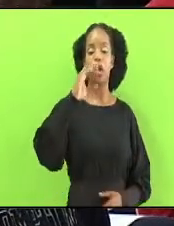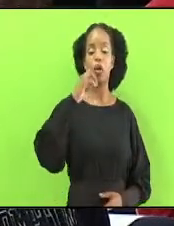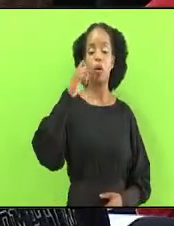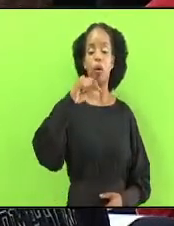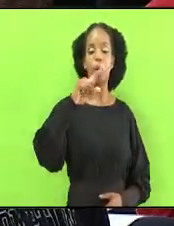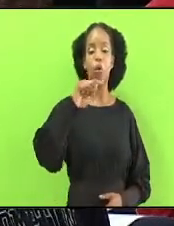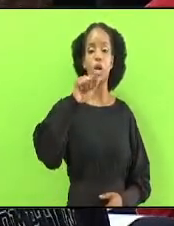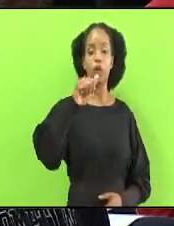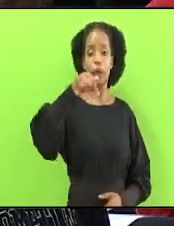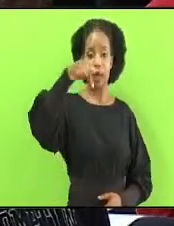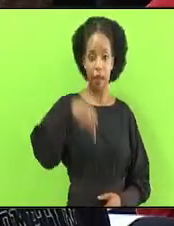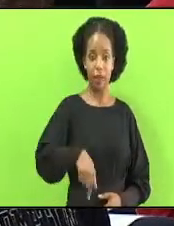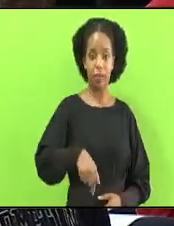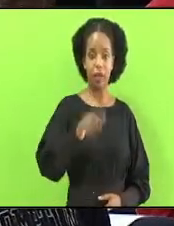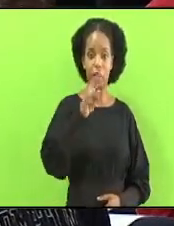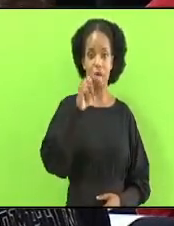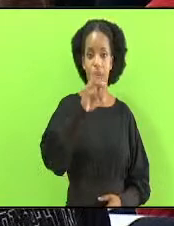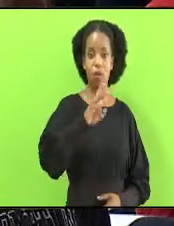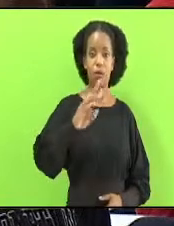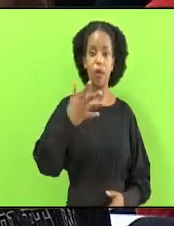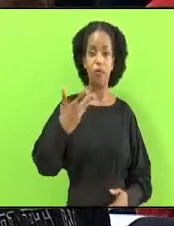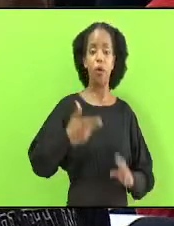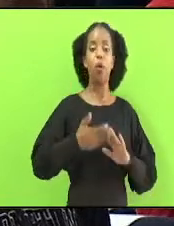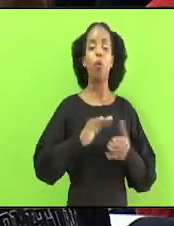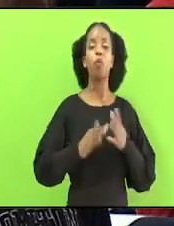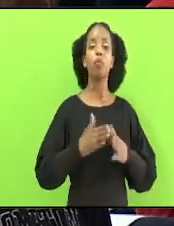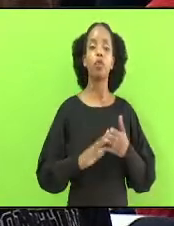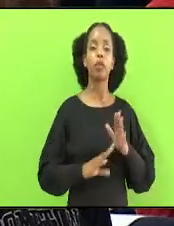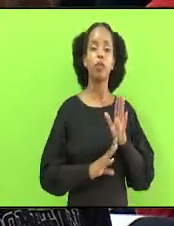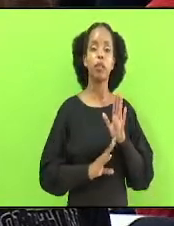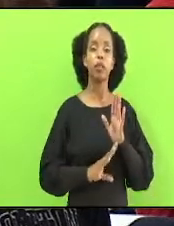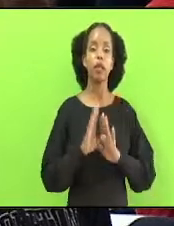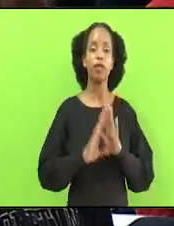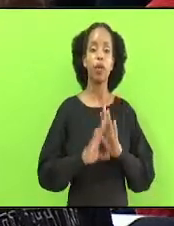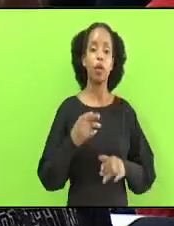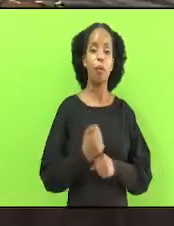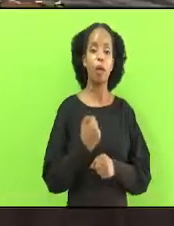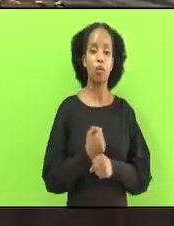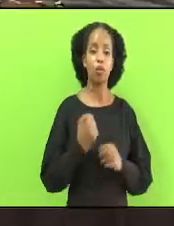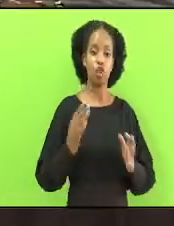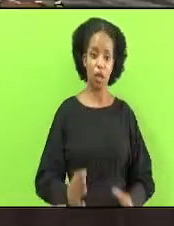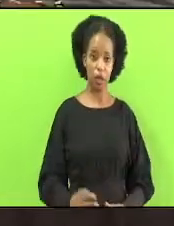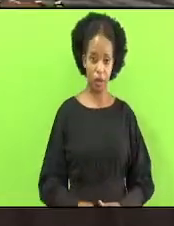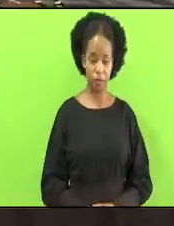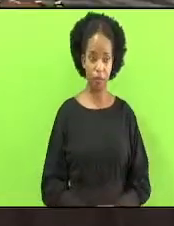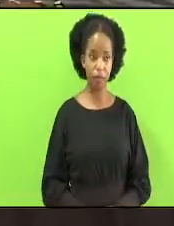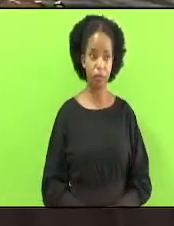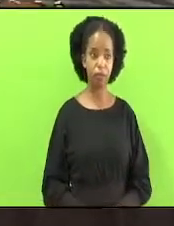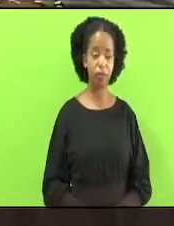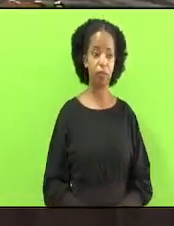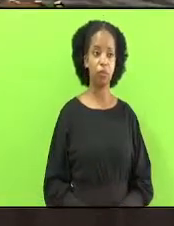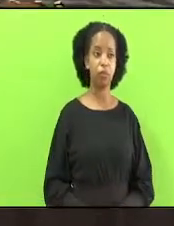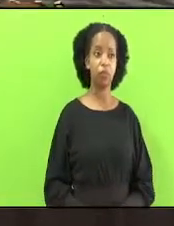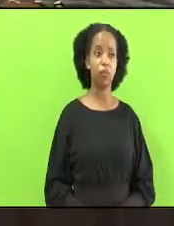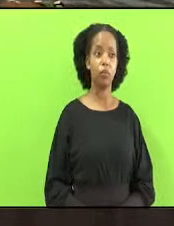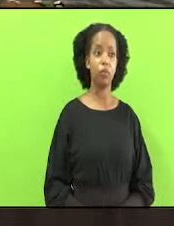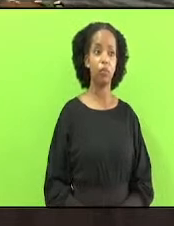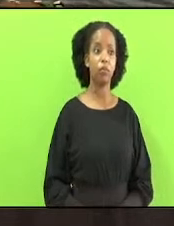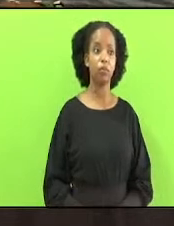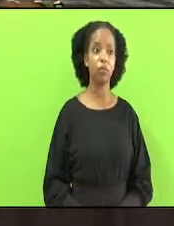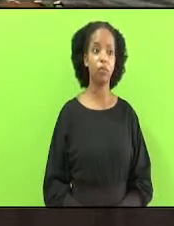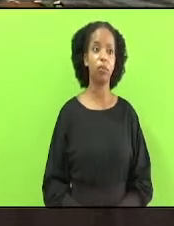community development worker, CDW. I'm a CDW at Northwest, Kokta. at Kokta, Ko